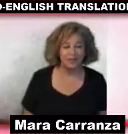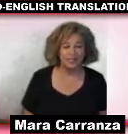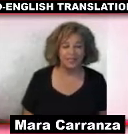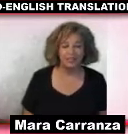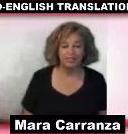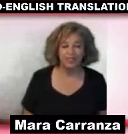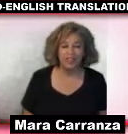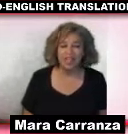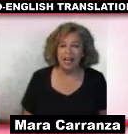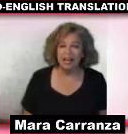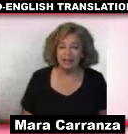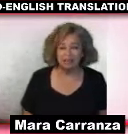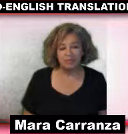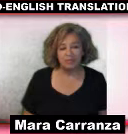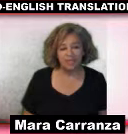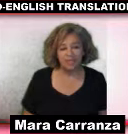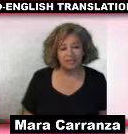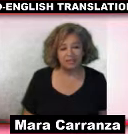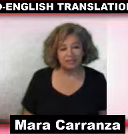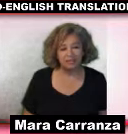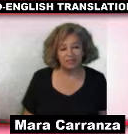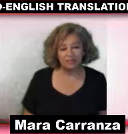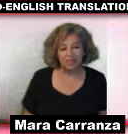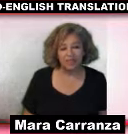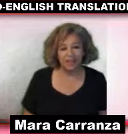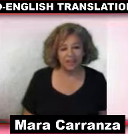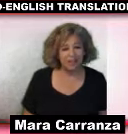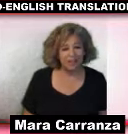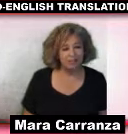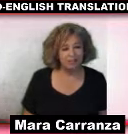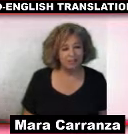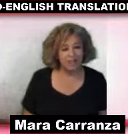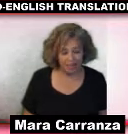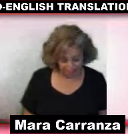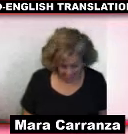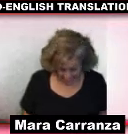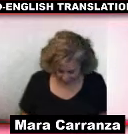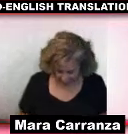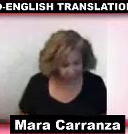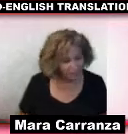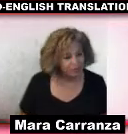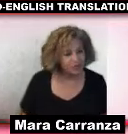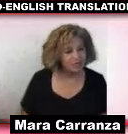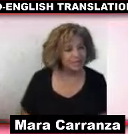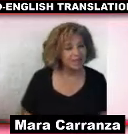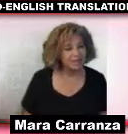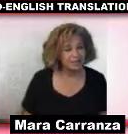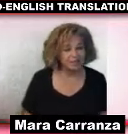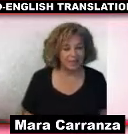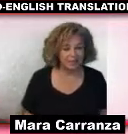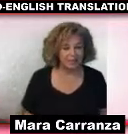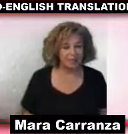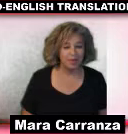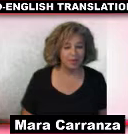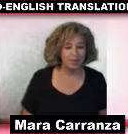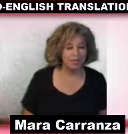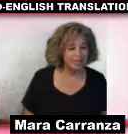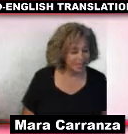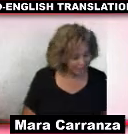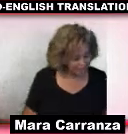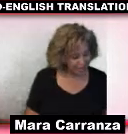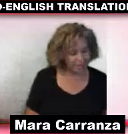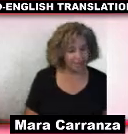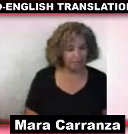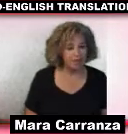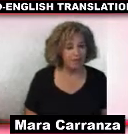research it myself. But I really appreciate people